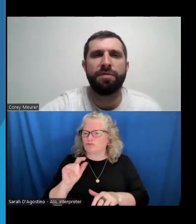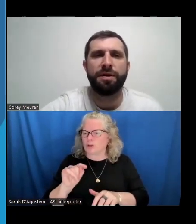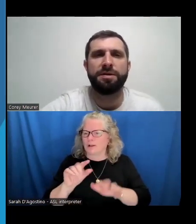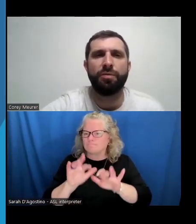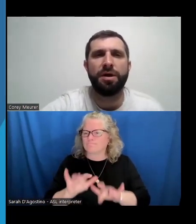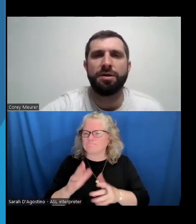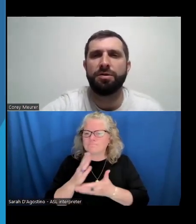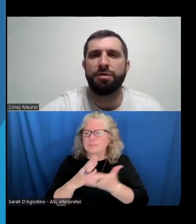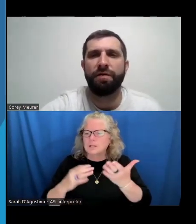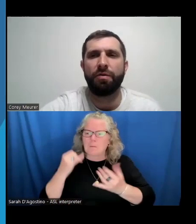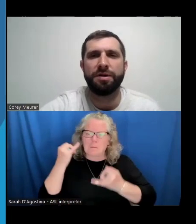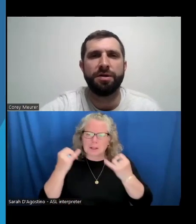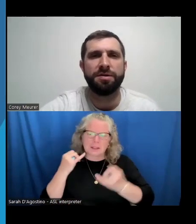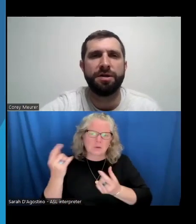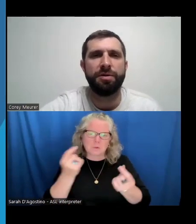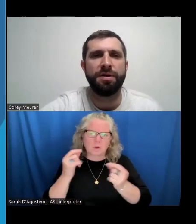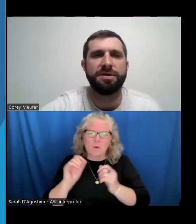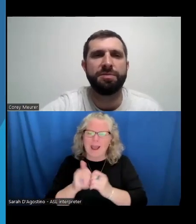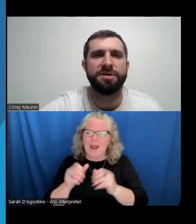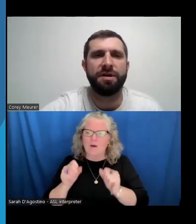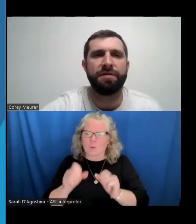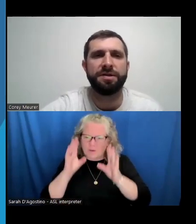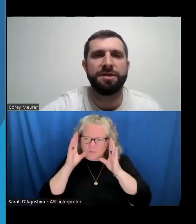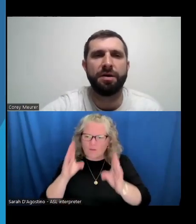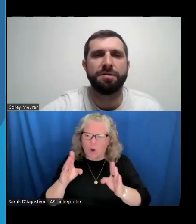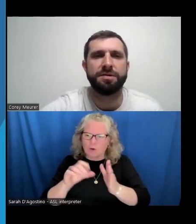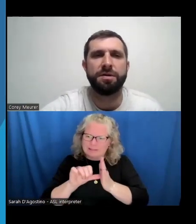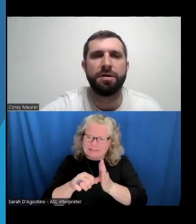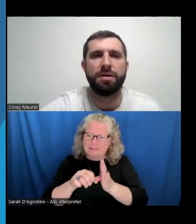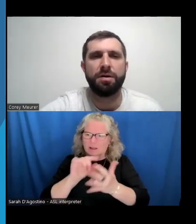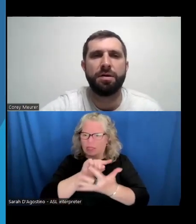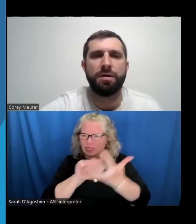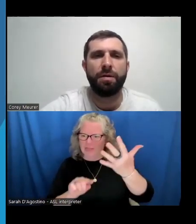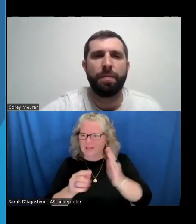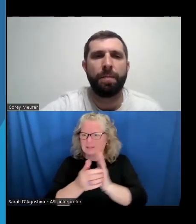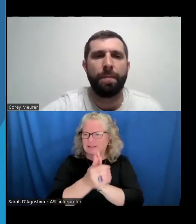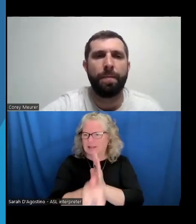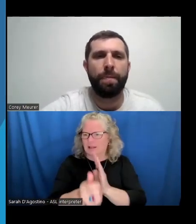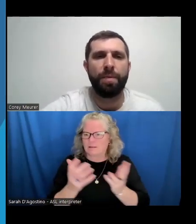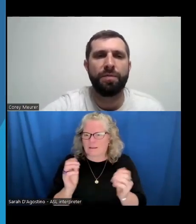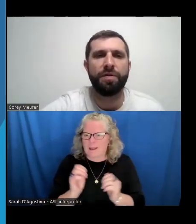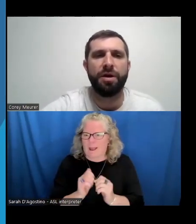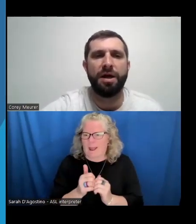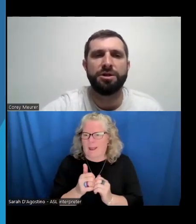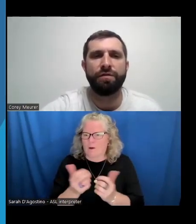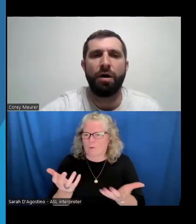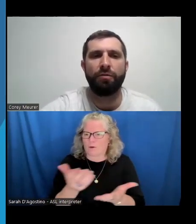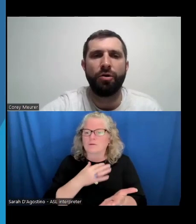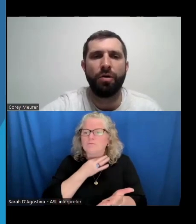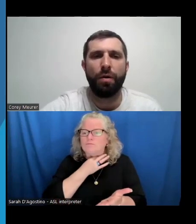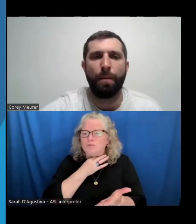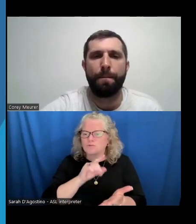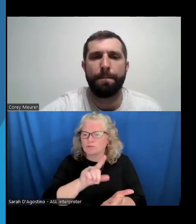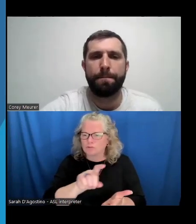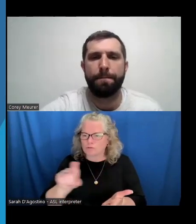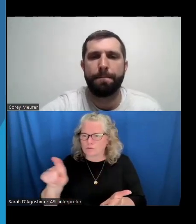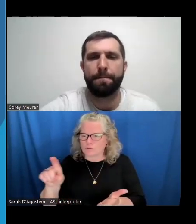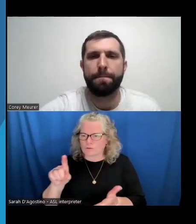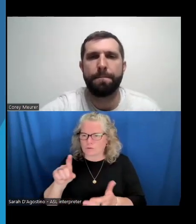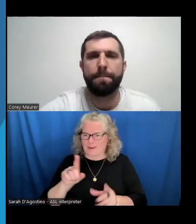What are some things that we can do to focus on some of these specific skills within the nature of our role?